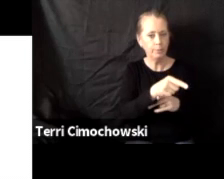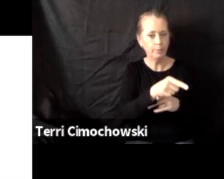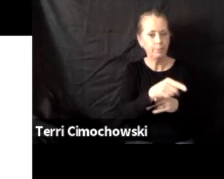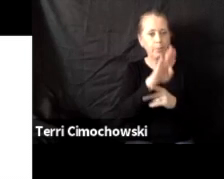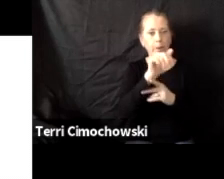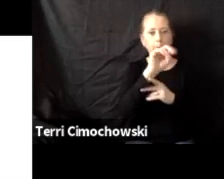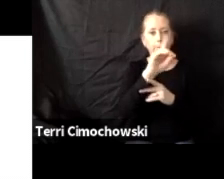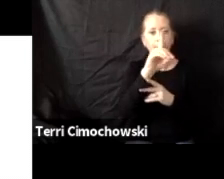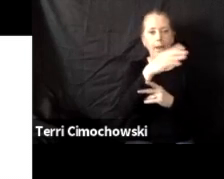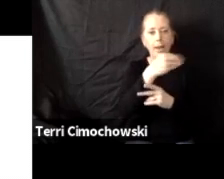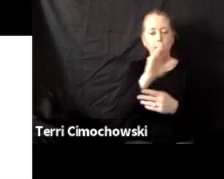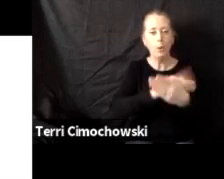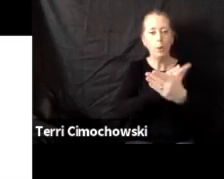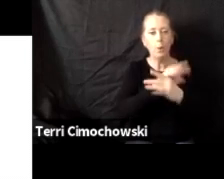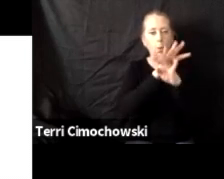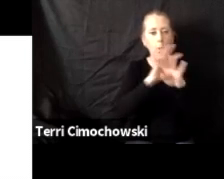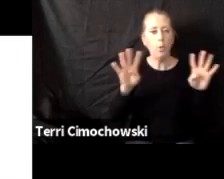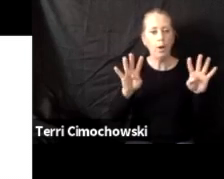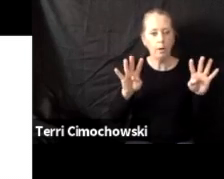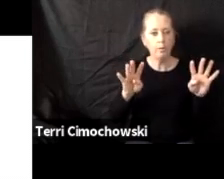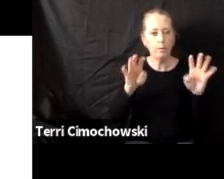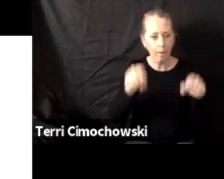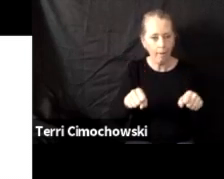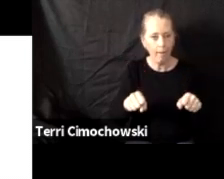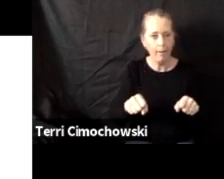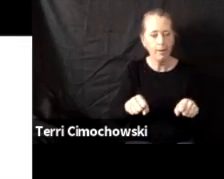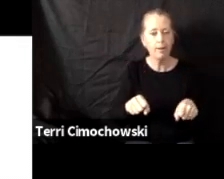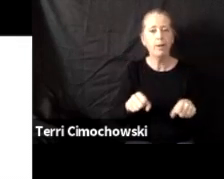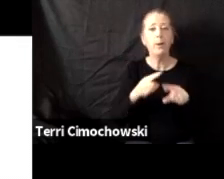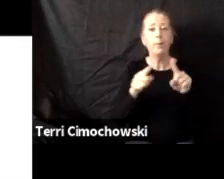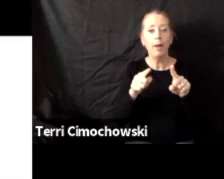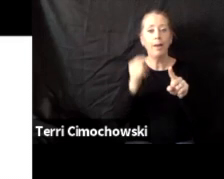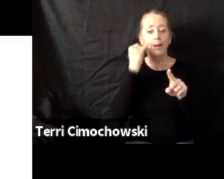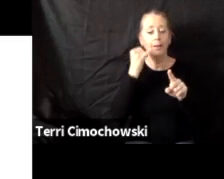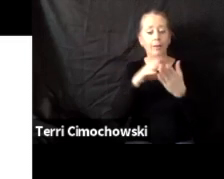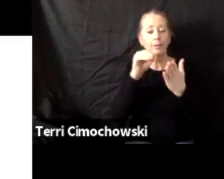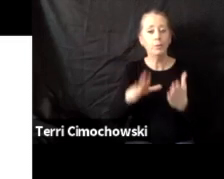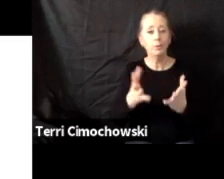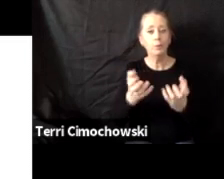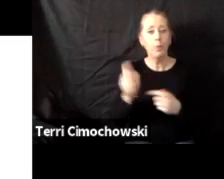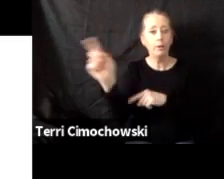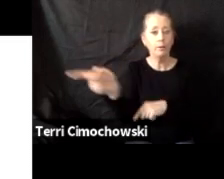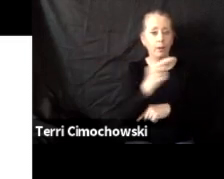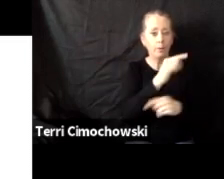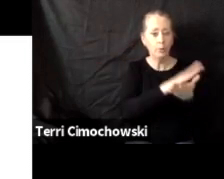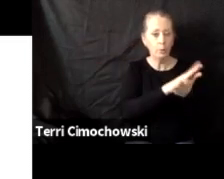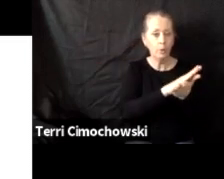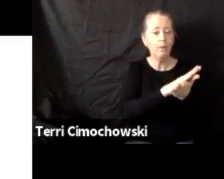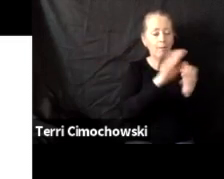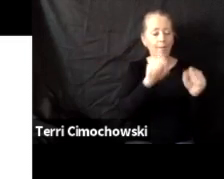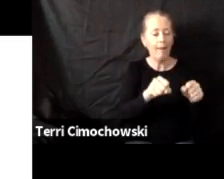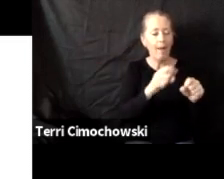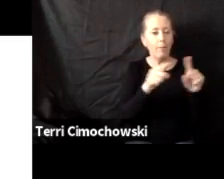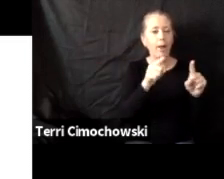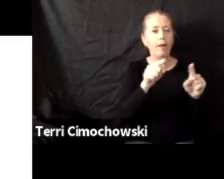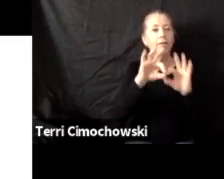choir will be offered online, but students could also elect to take them in person with family transportation. And we do this currently for